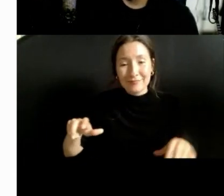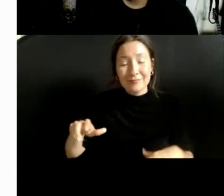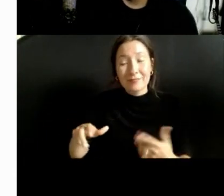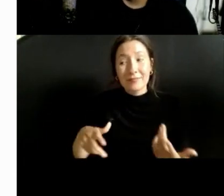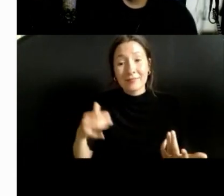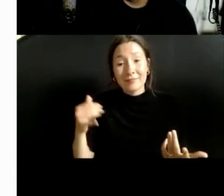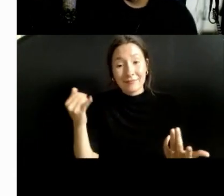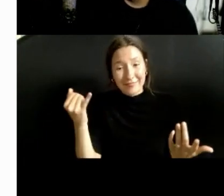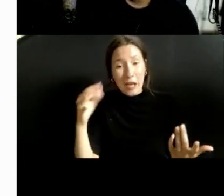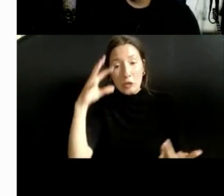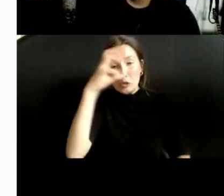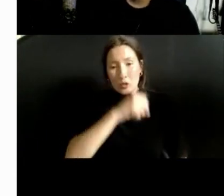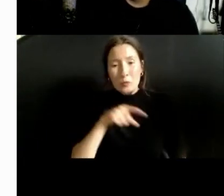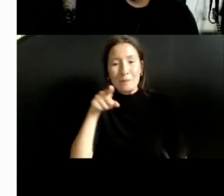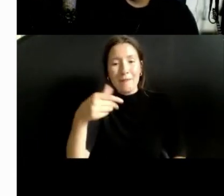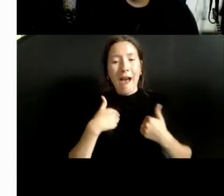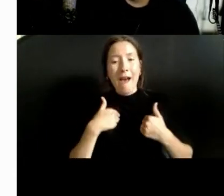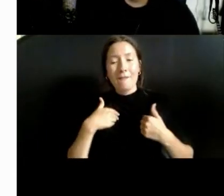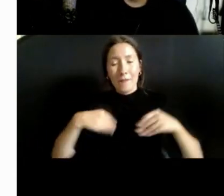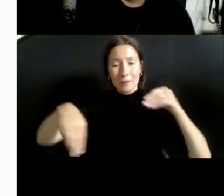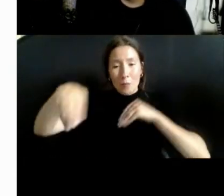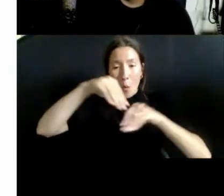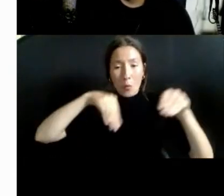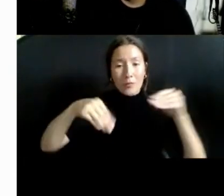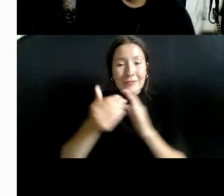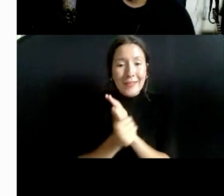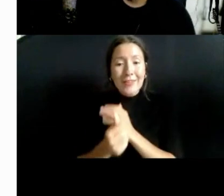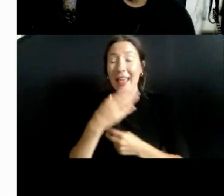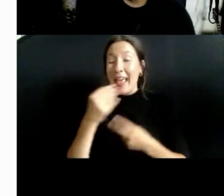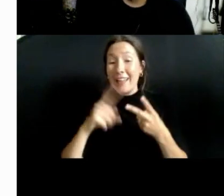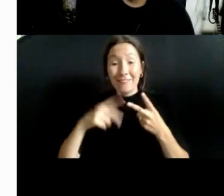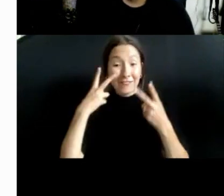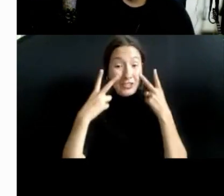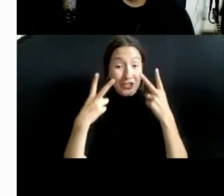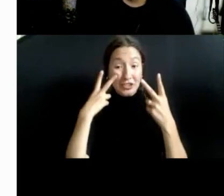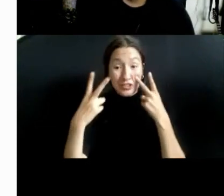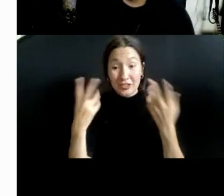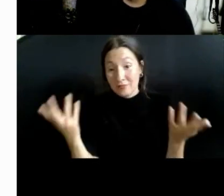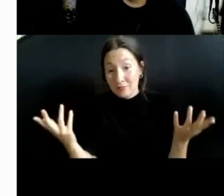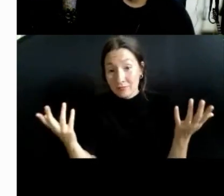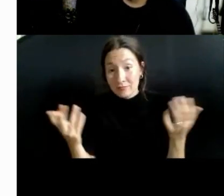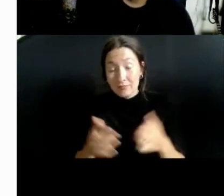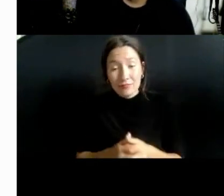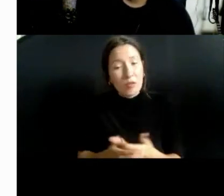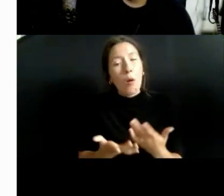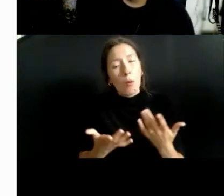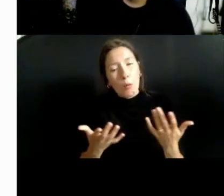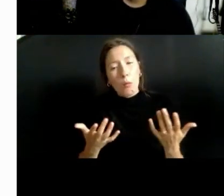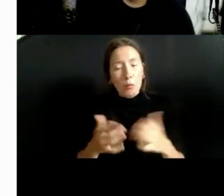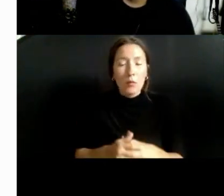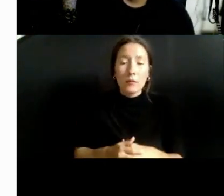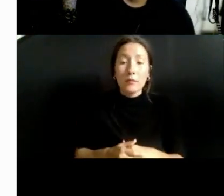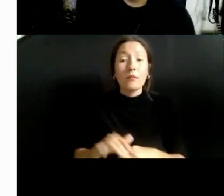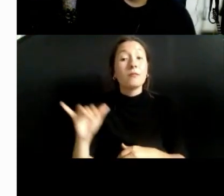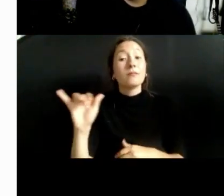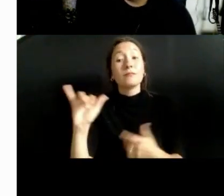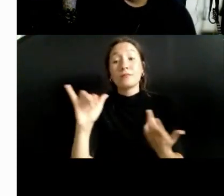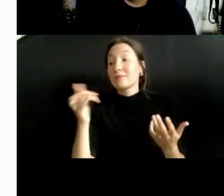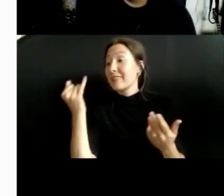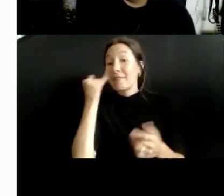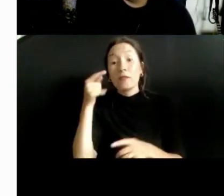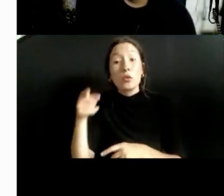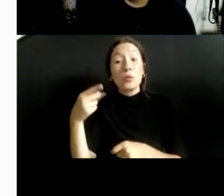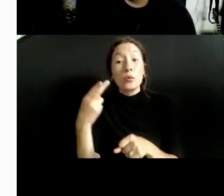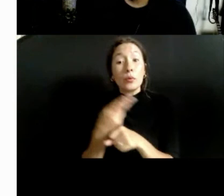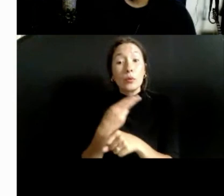design, if you're on a tablet, you're tapping. So it's not the most inclusive word possible, but it's not going to confuse anybody.